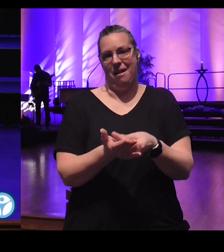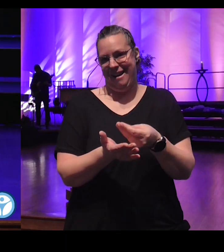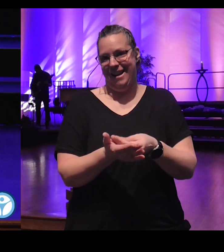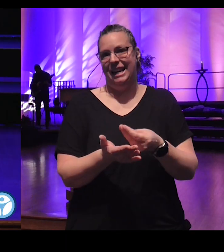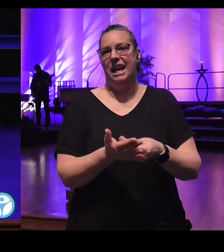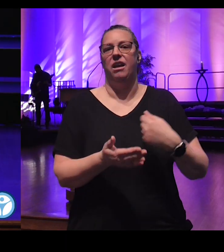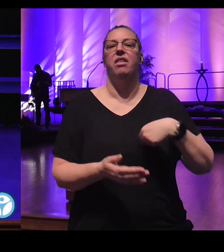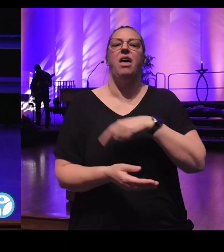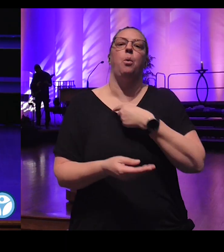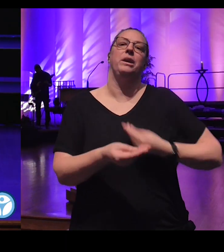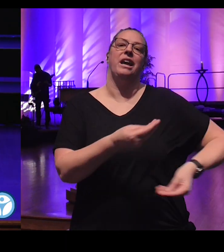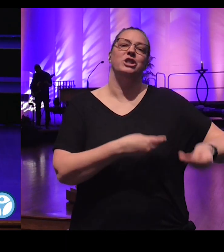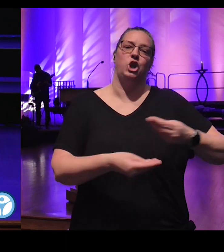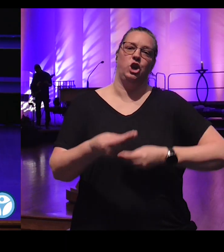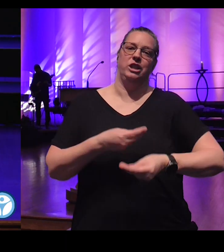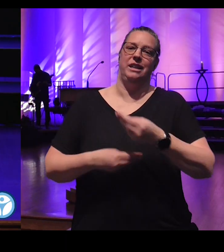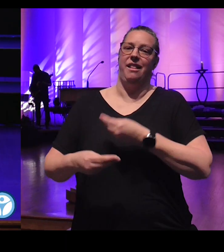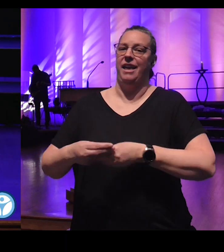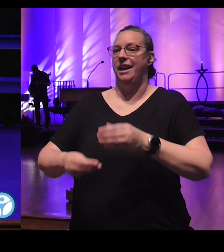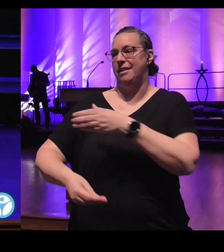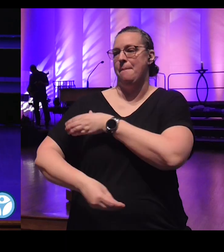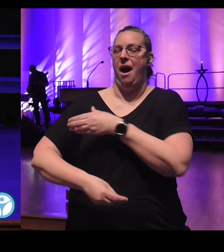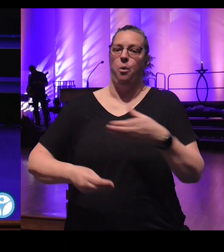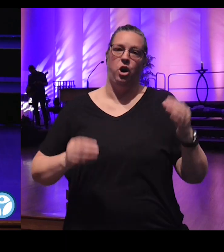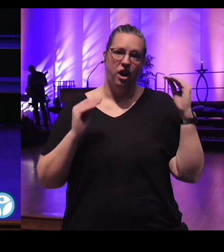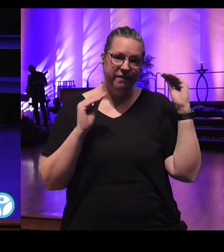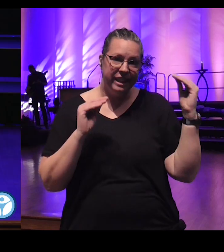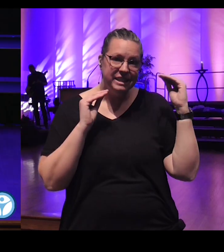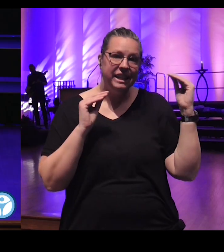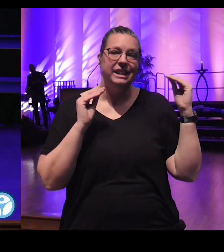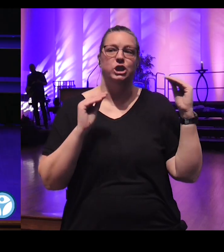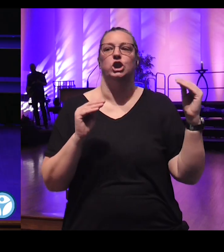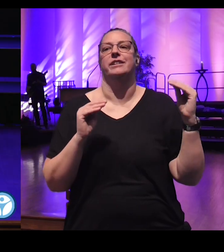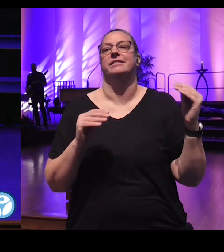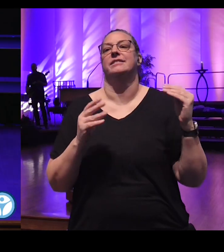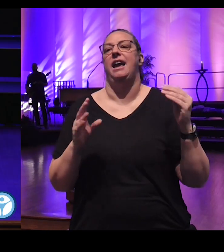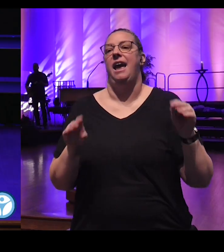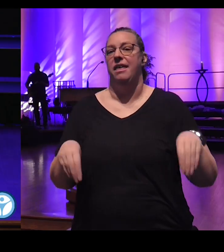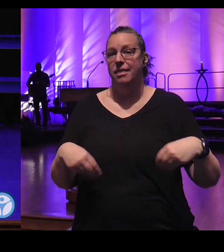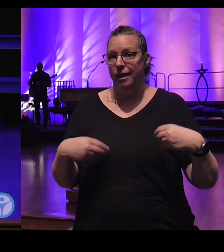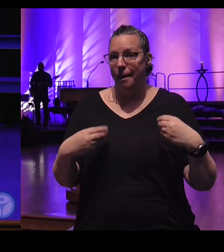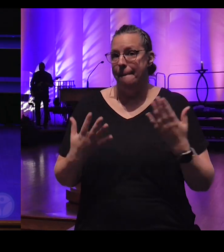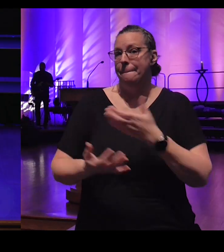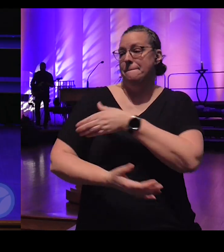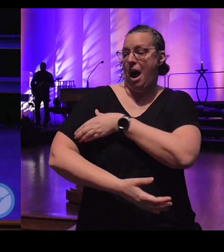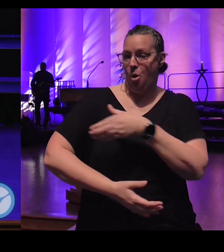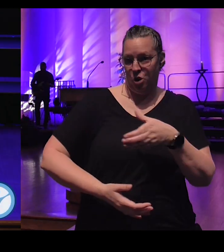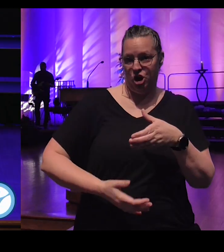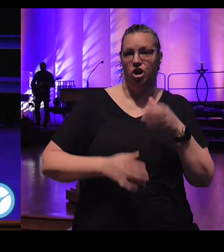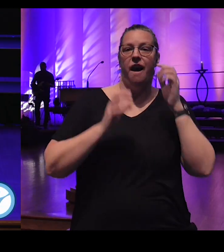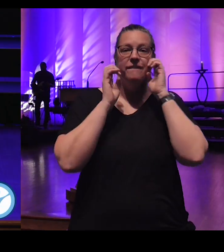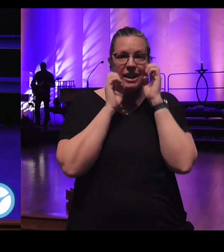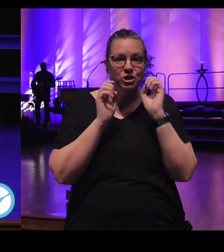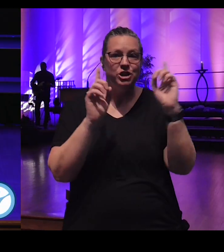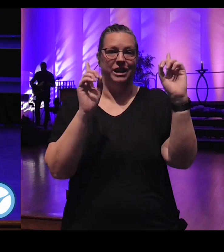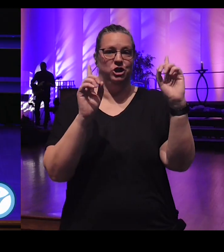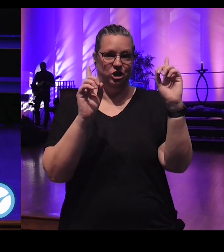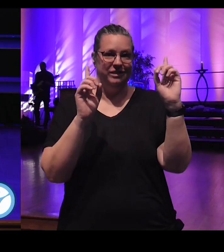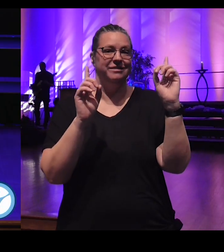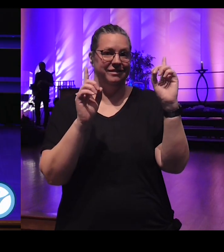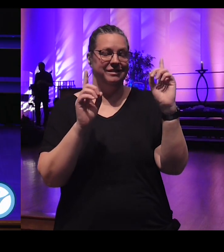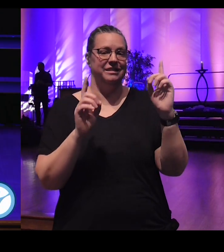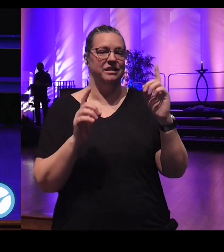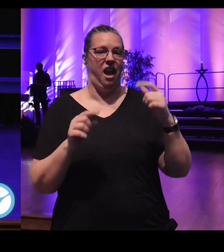to circulate the power of these teachings and the power of education and the power of